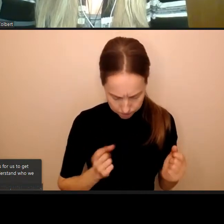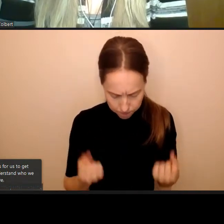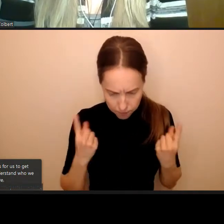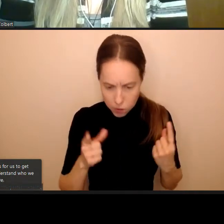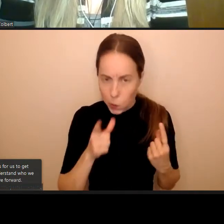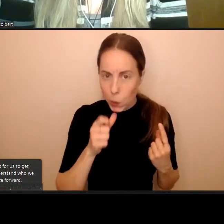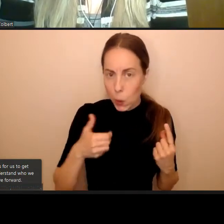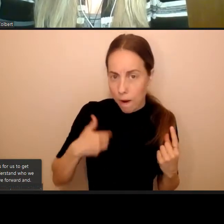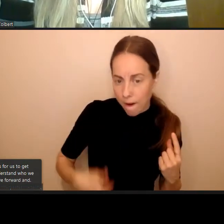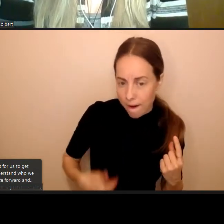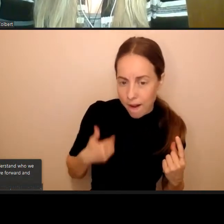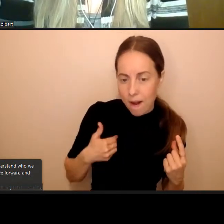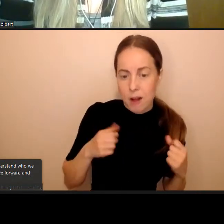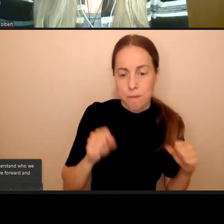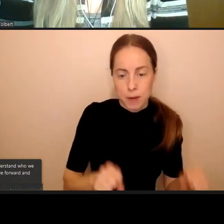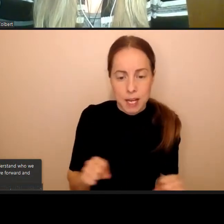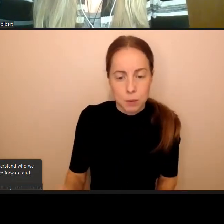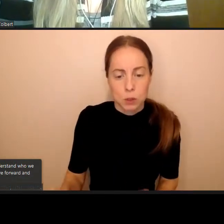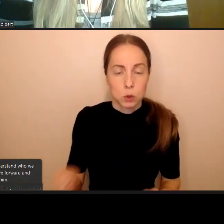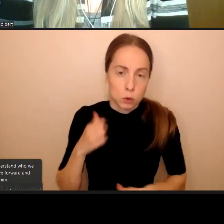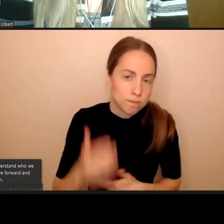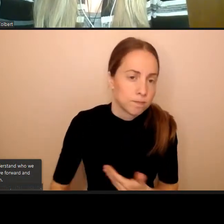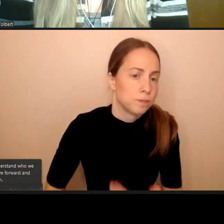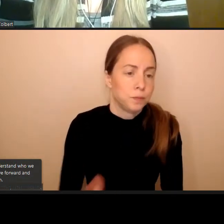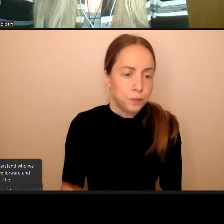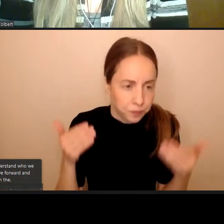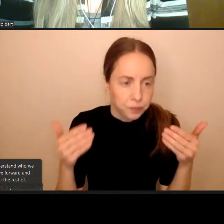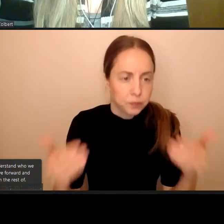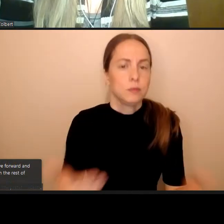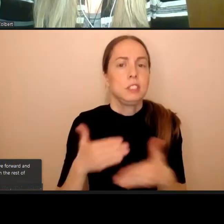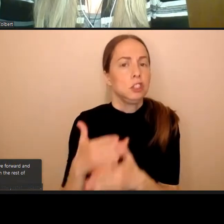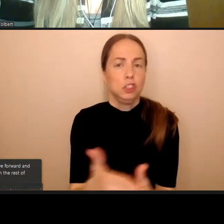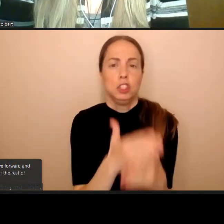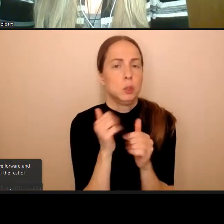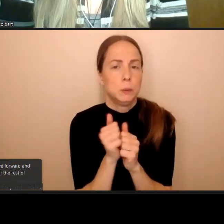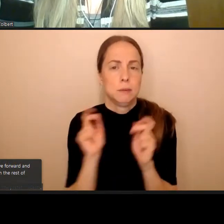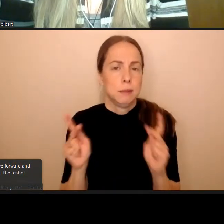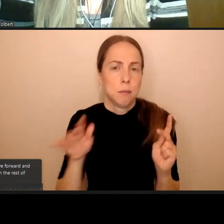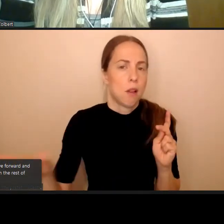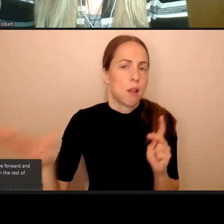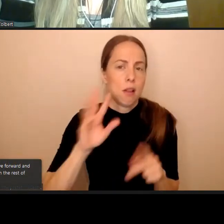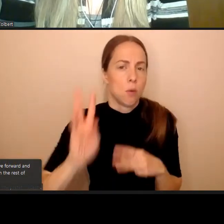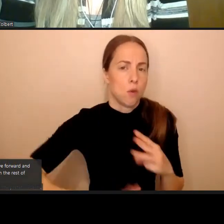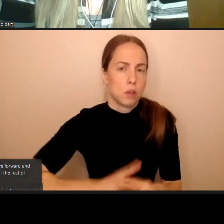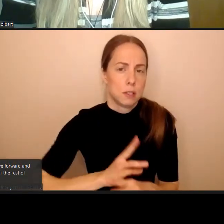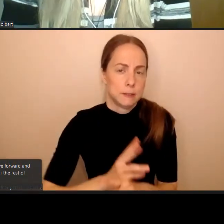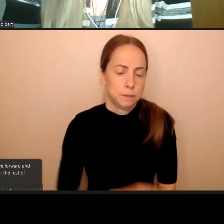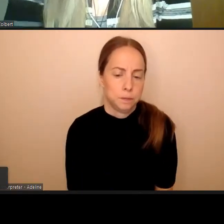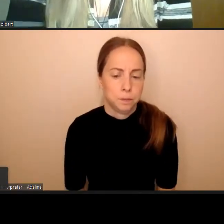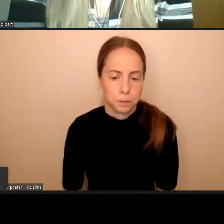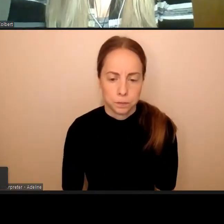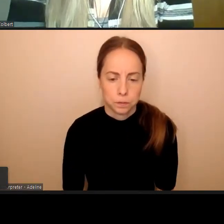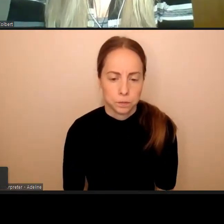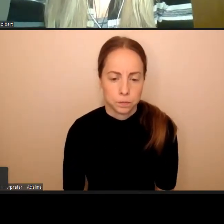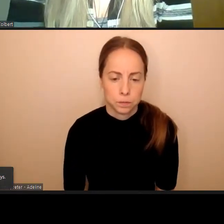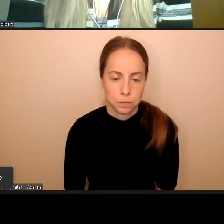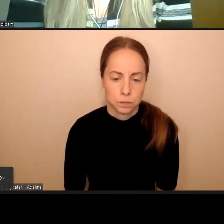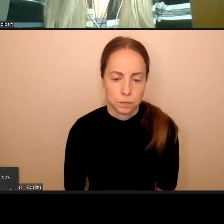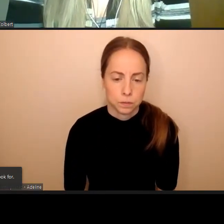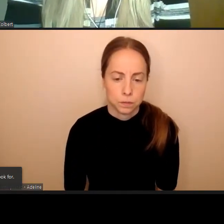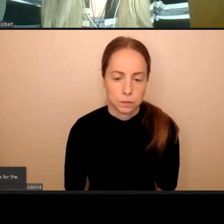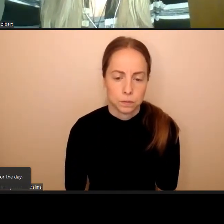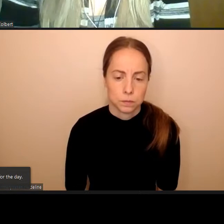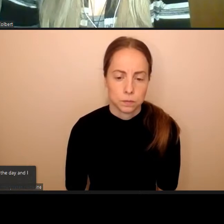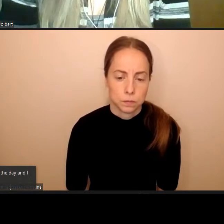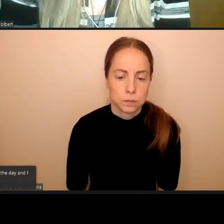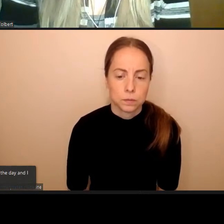move forward and implement and share that within the rest of society and the world. I always say, I always look for the day,